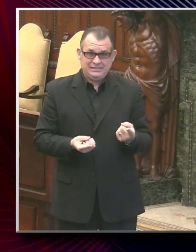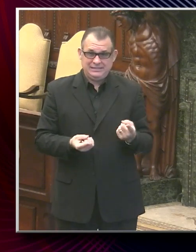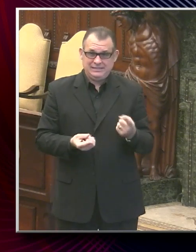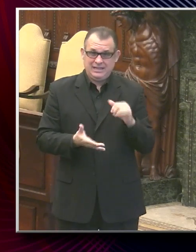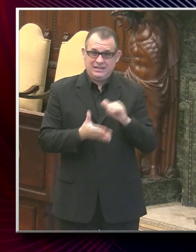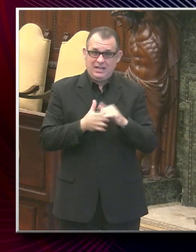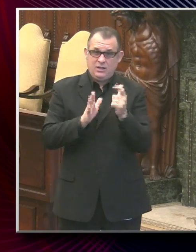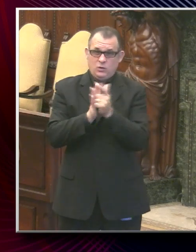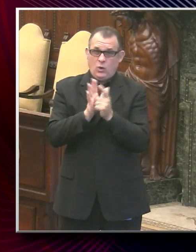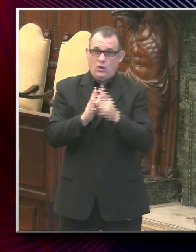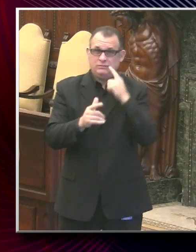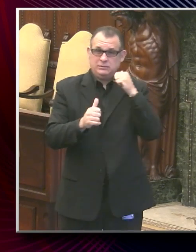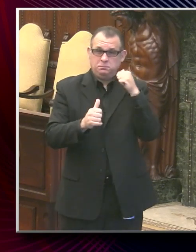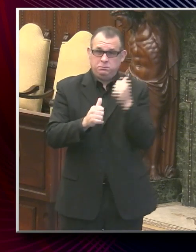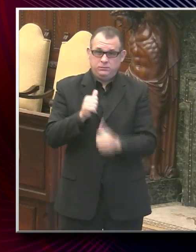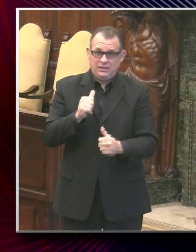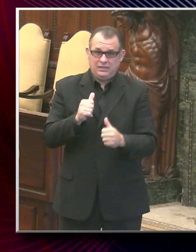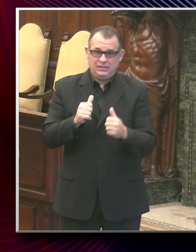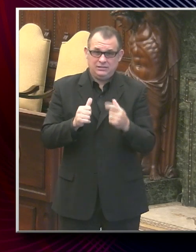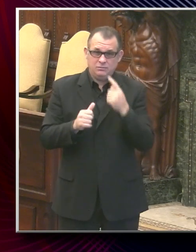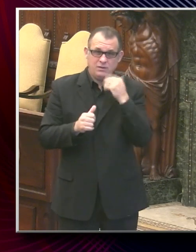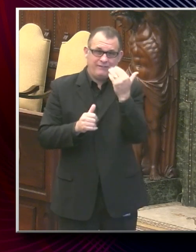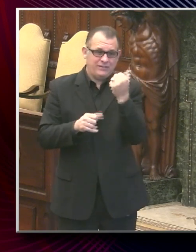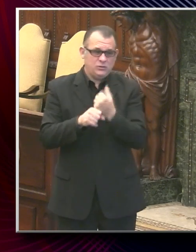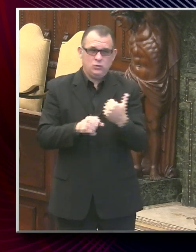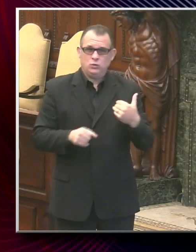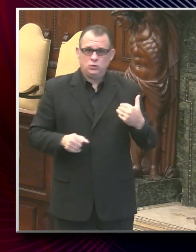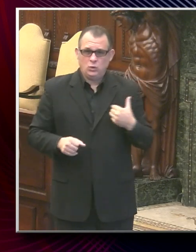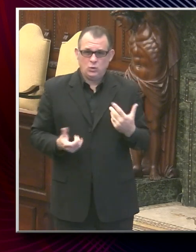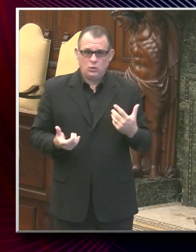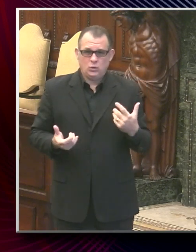it about 15 years ago. We had money set aside